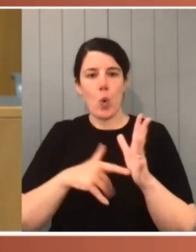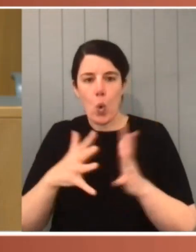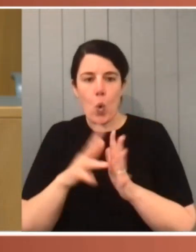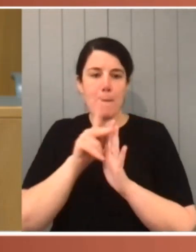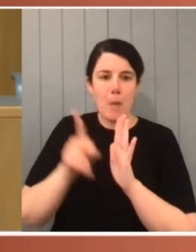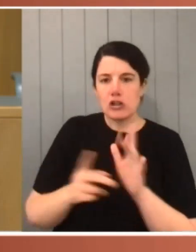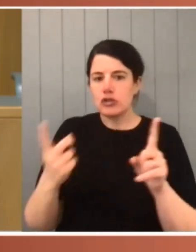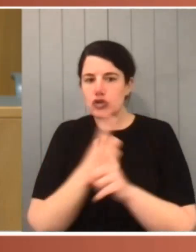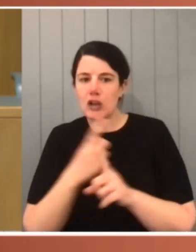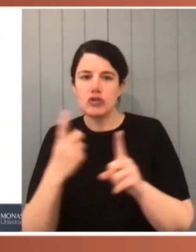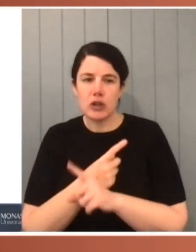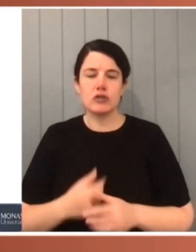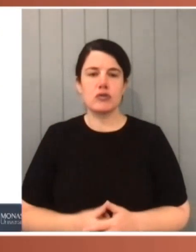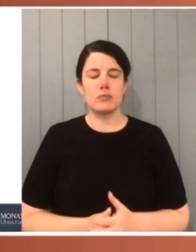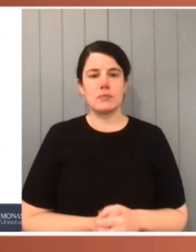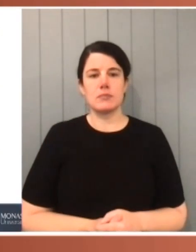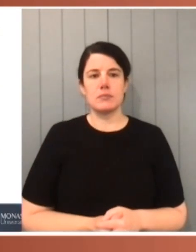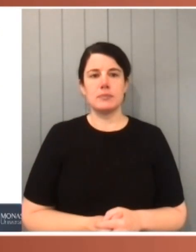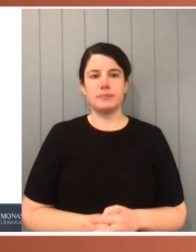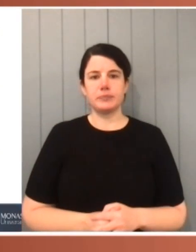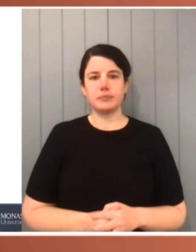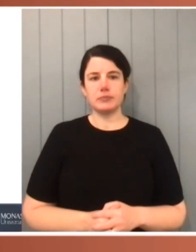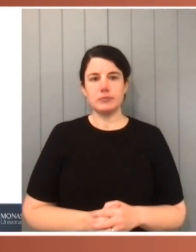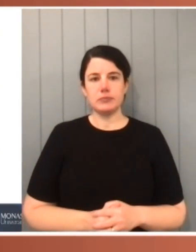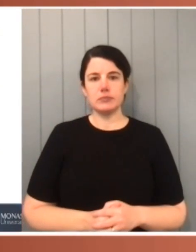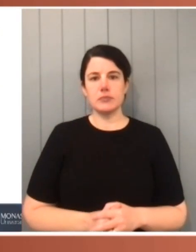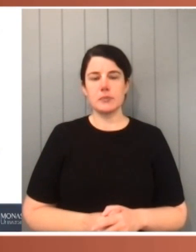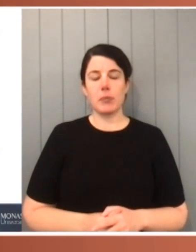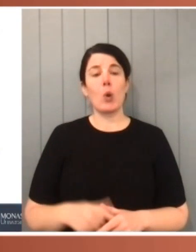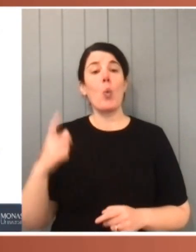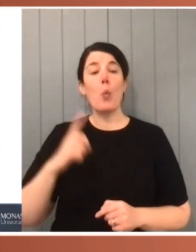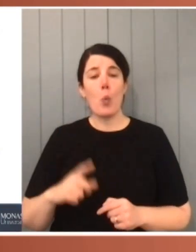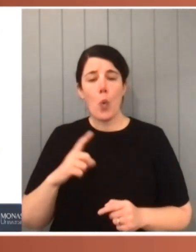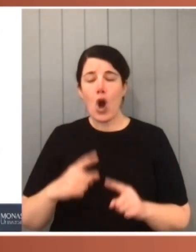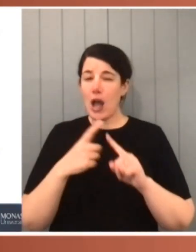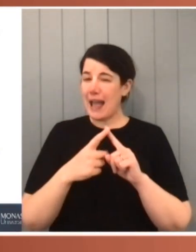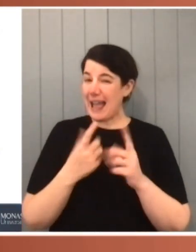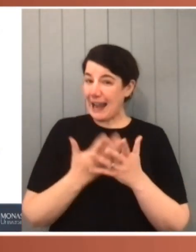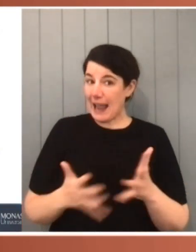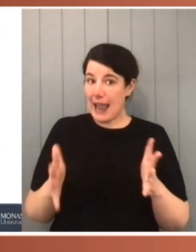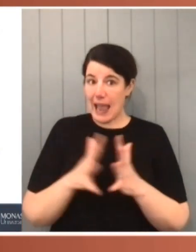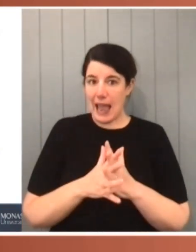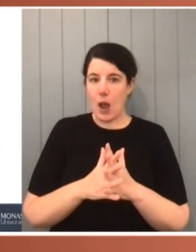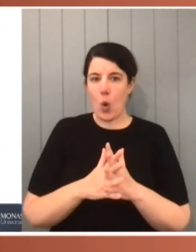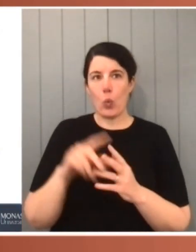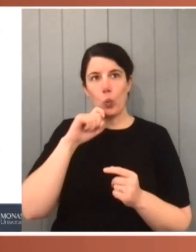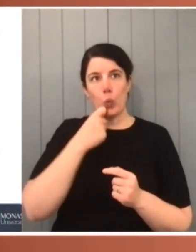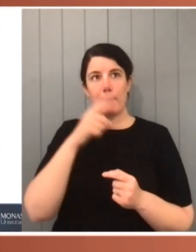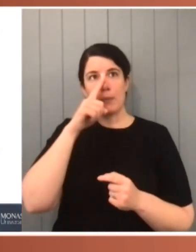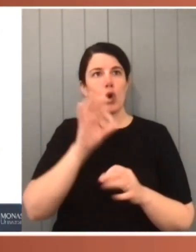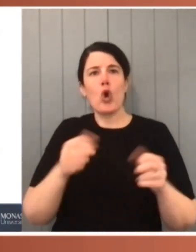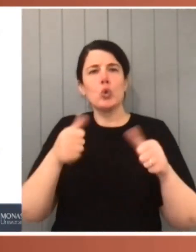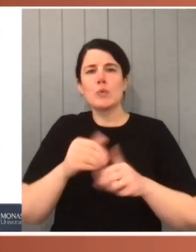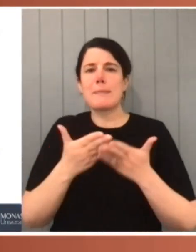why, then we need to ask, why and how will the system filter out public reasons if we have